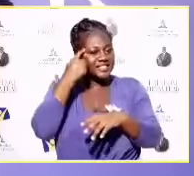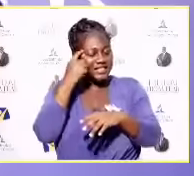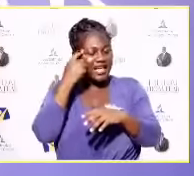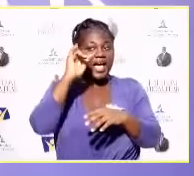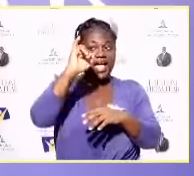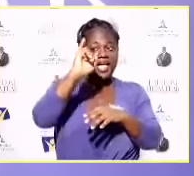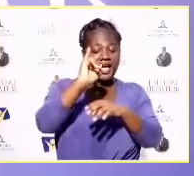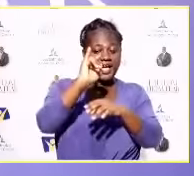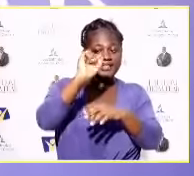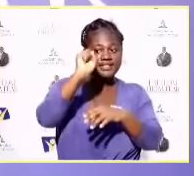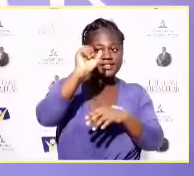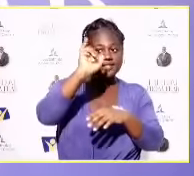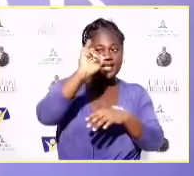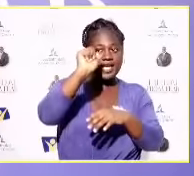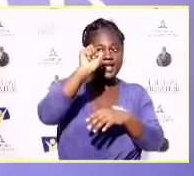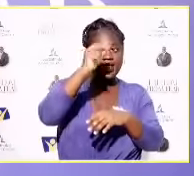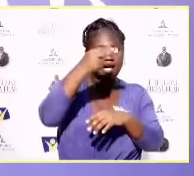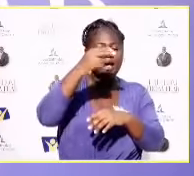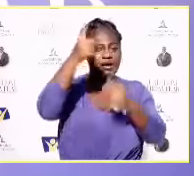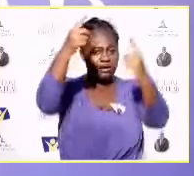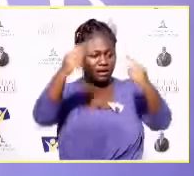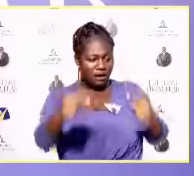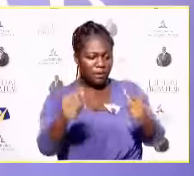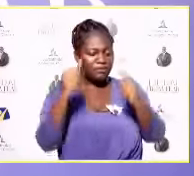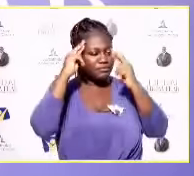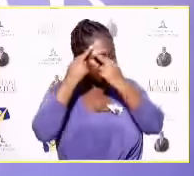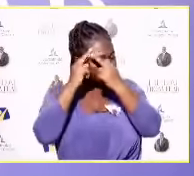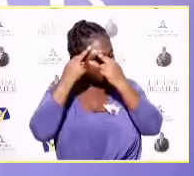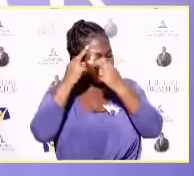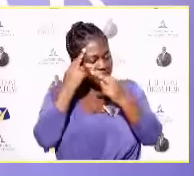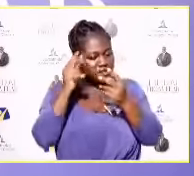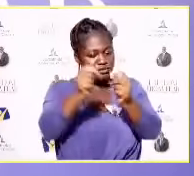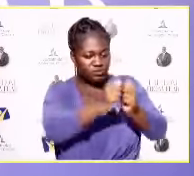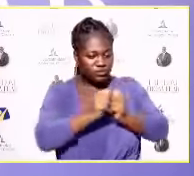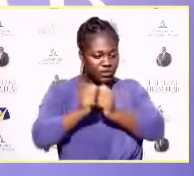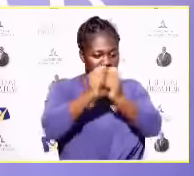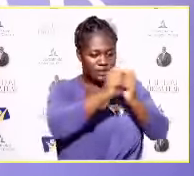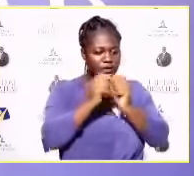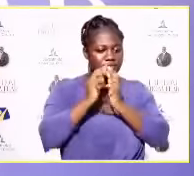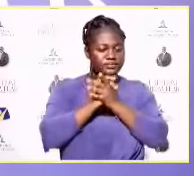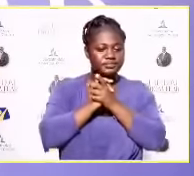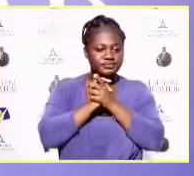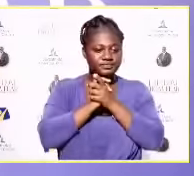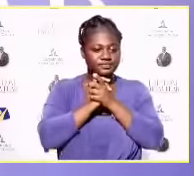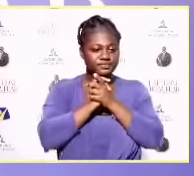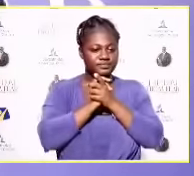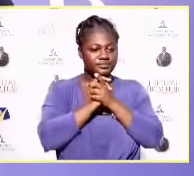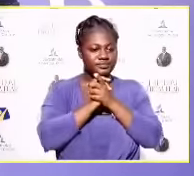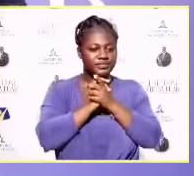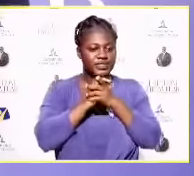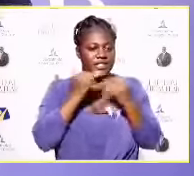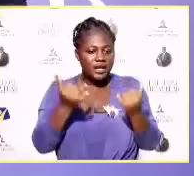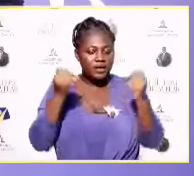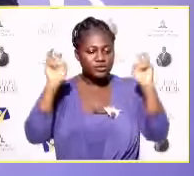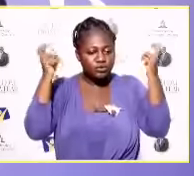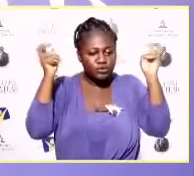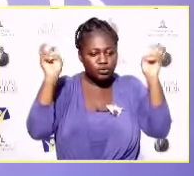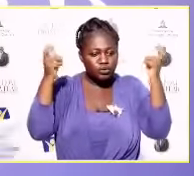Isaiah 1:18. Come now, let us reason together, saith the Lord. Our subject, then and now.